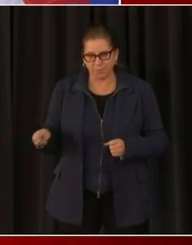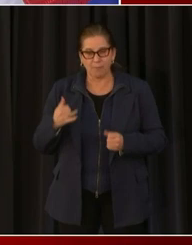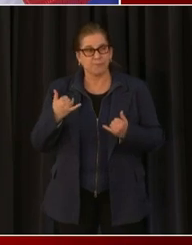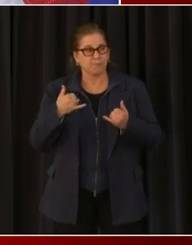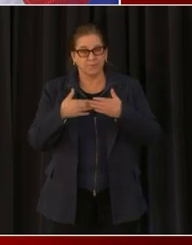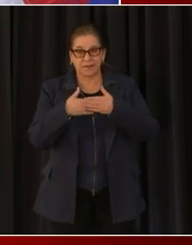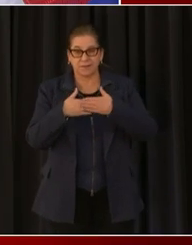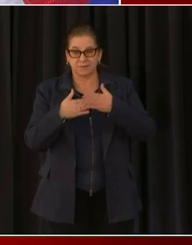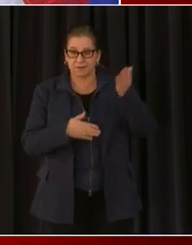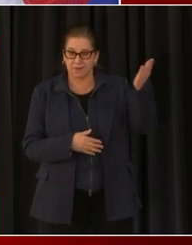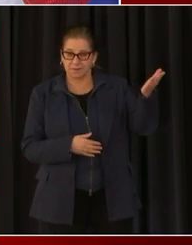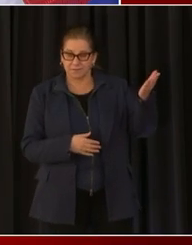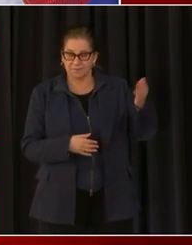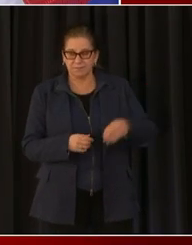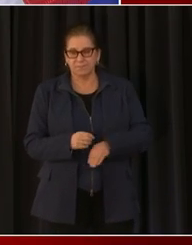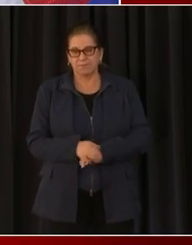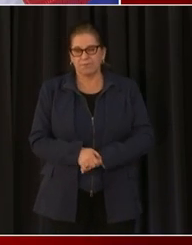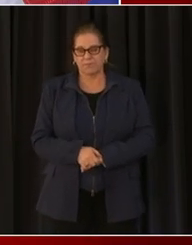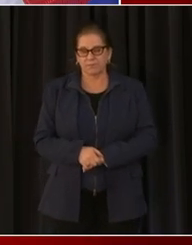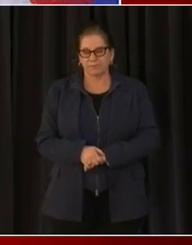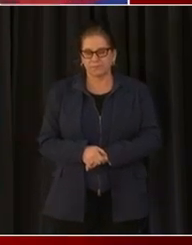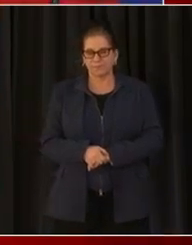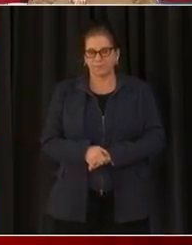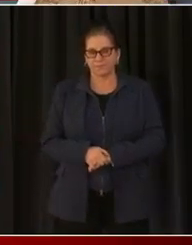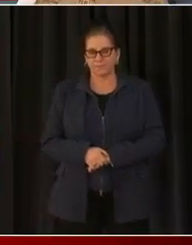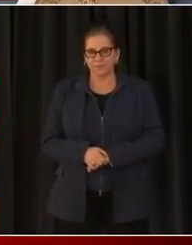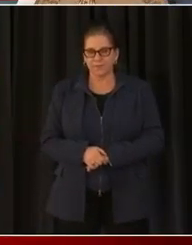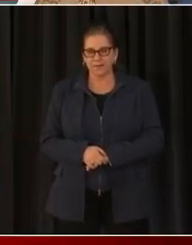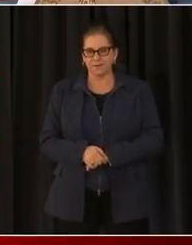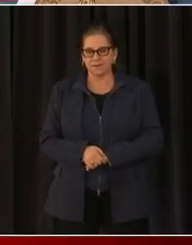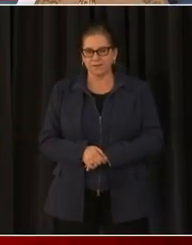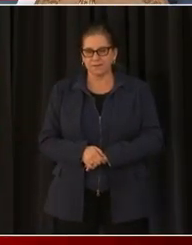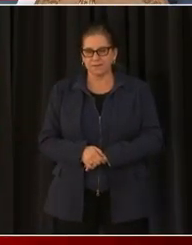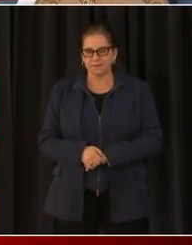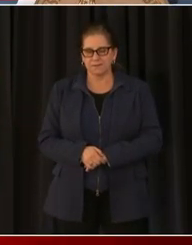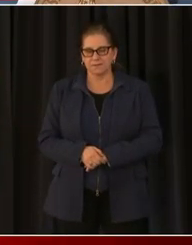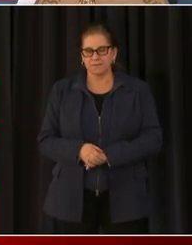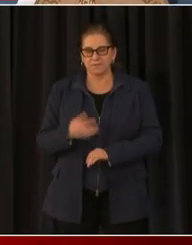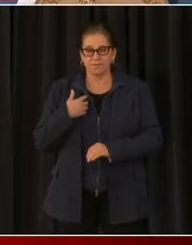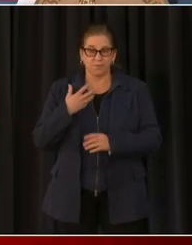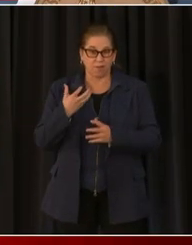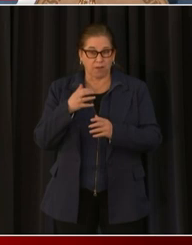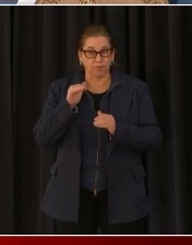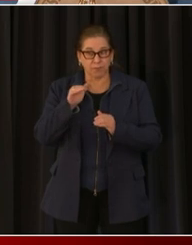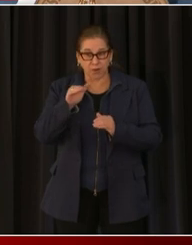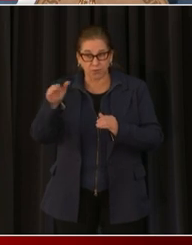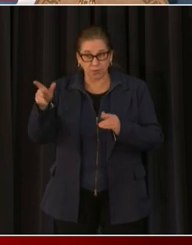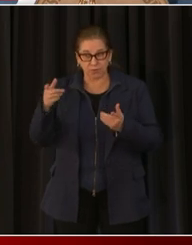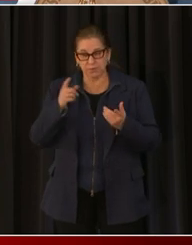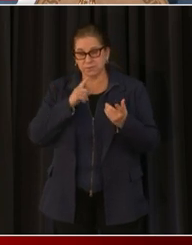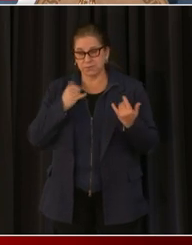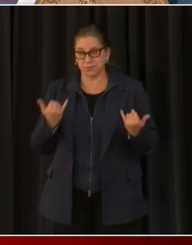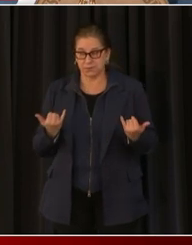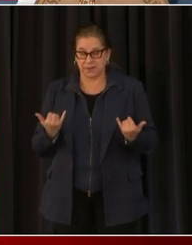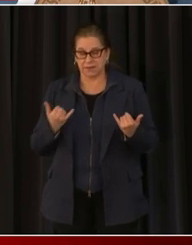number to remind people that we are experiencing a very bitter cold snap.